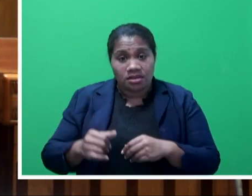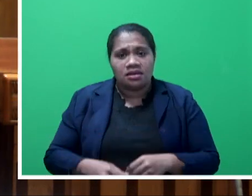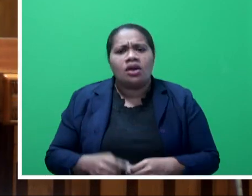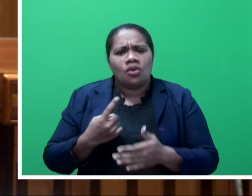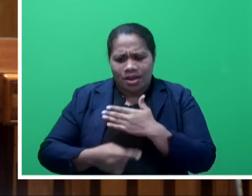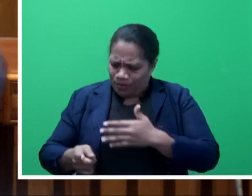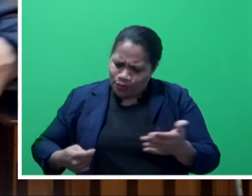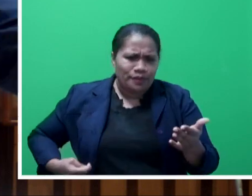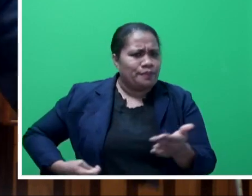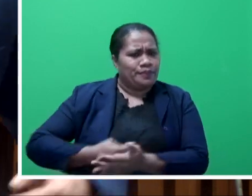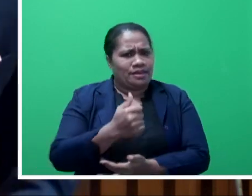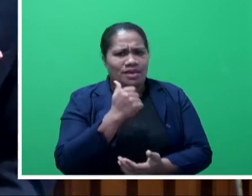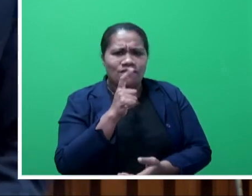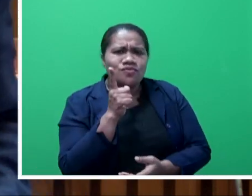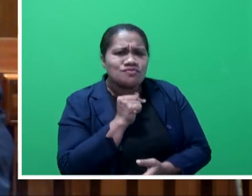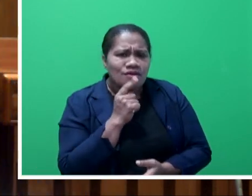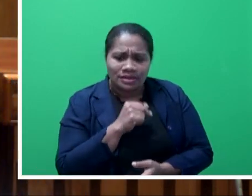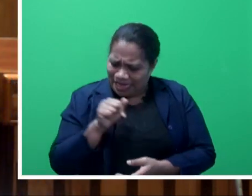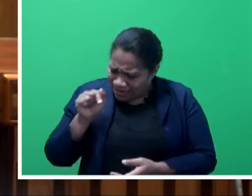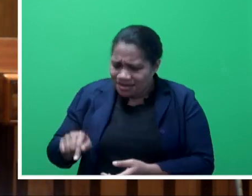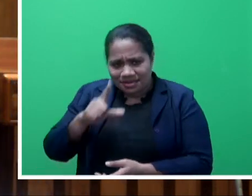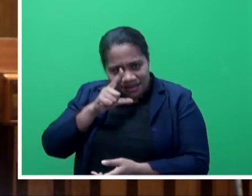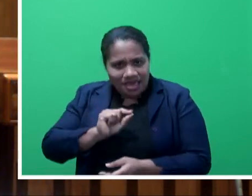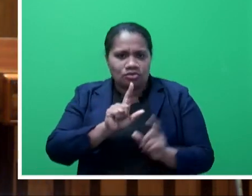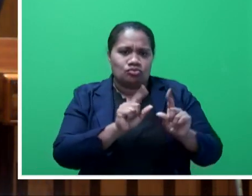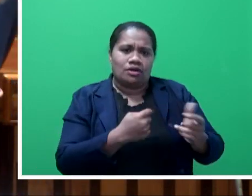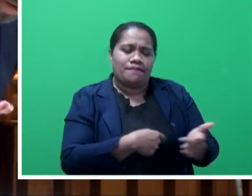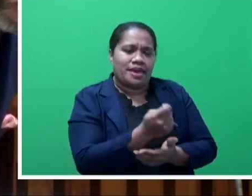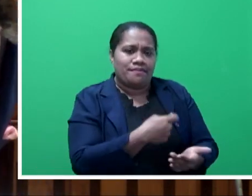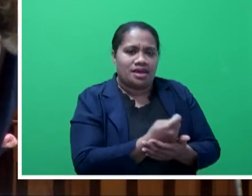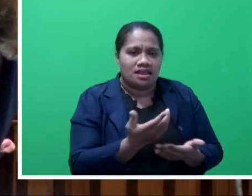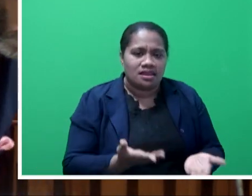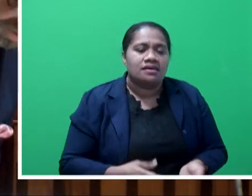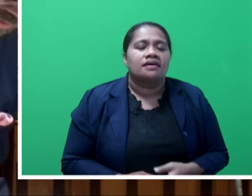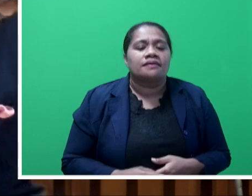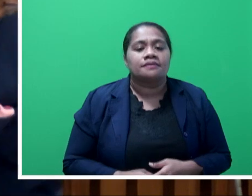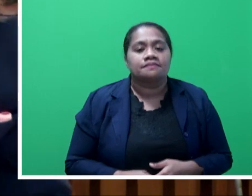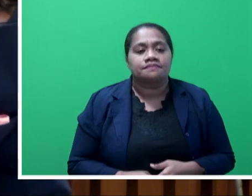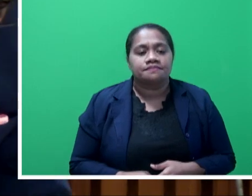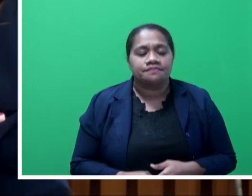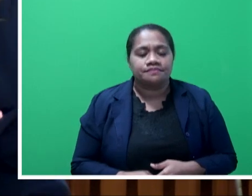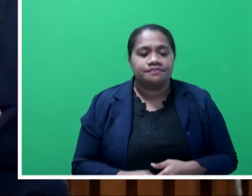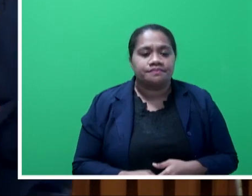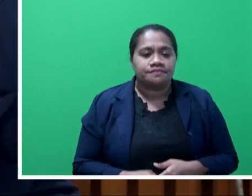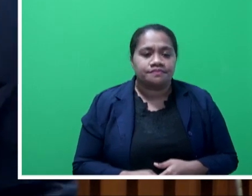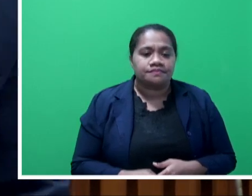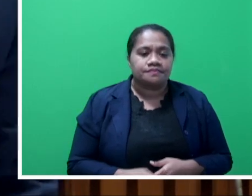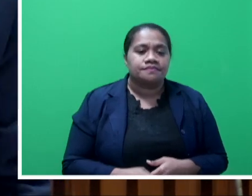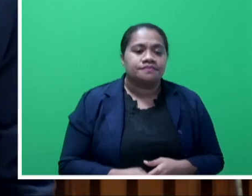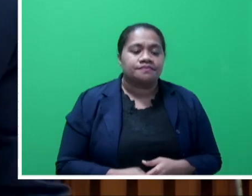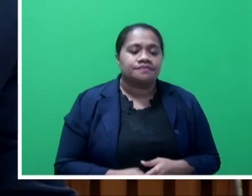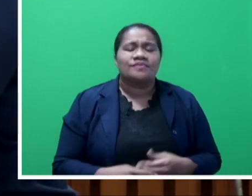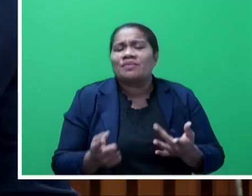hastened. And they can do those payments. Mr. Speaker, sir, the other point that